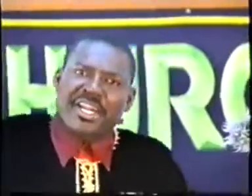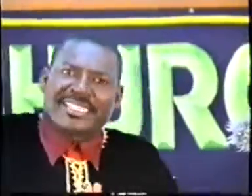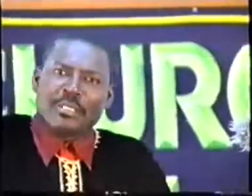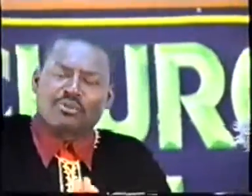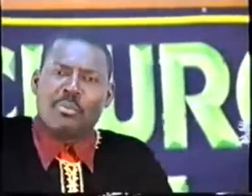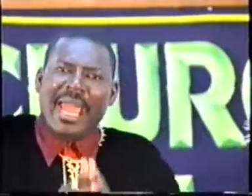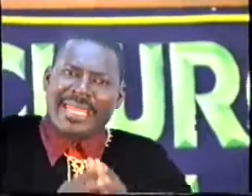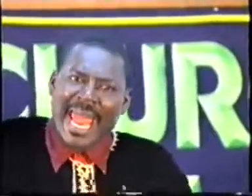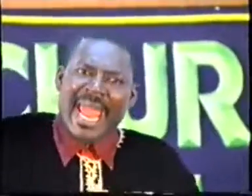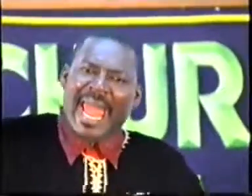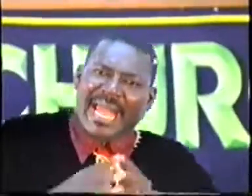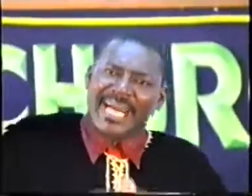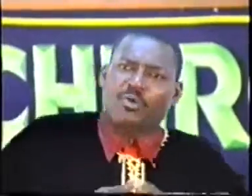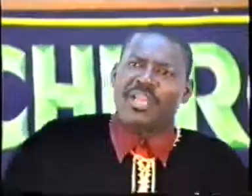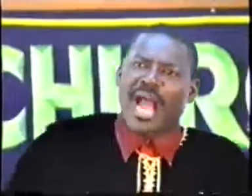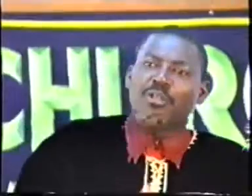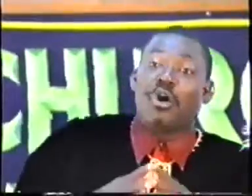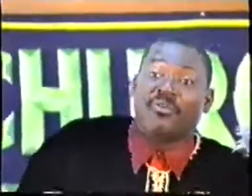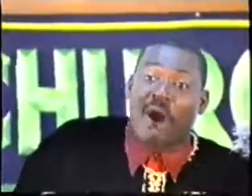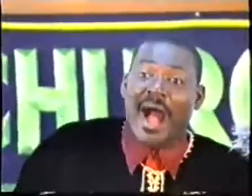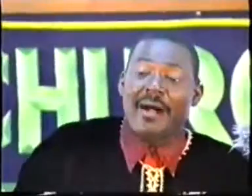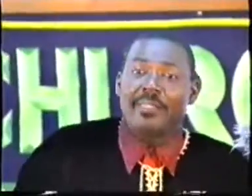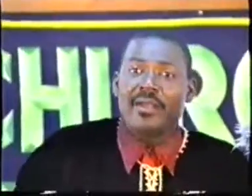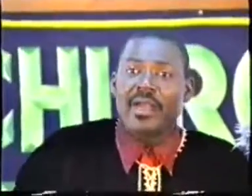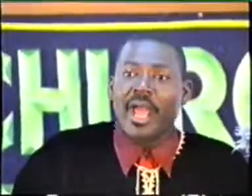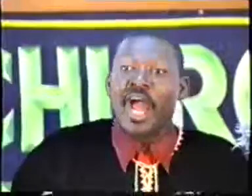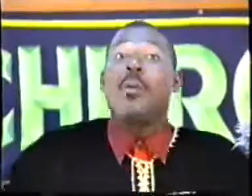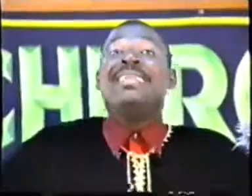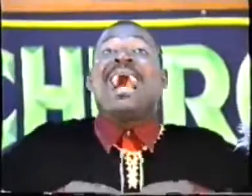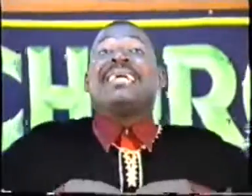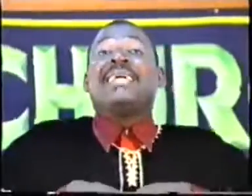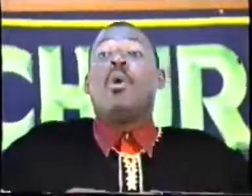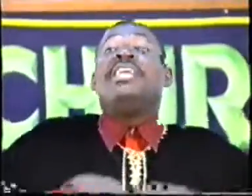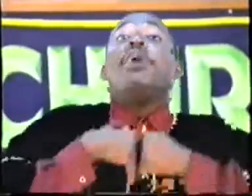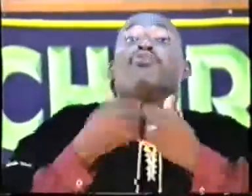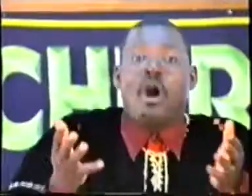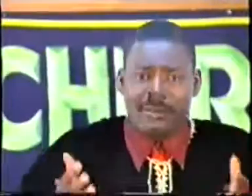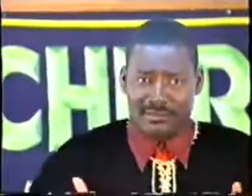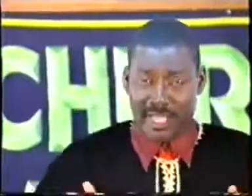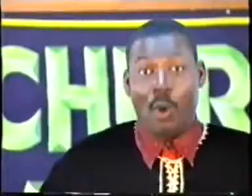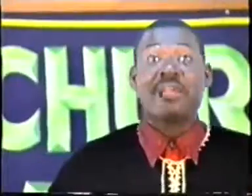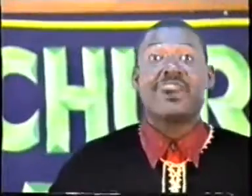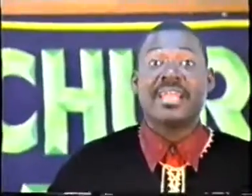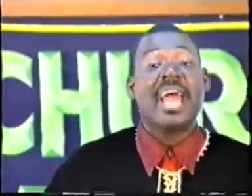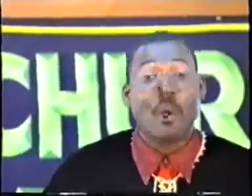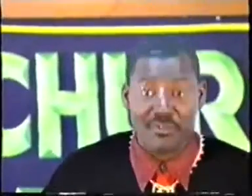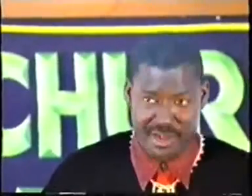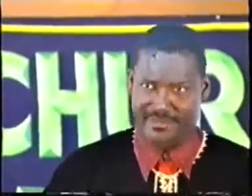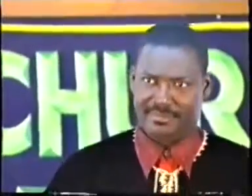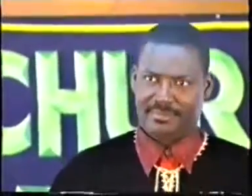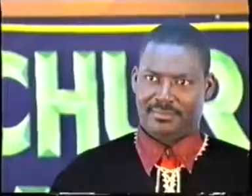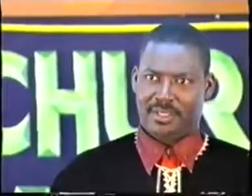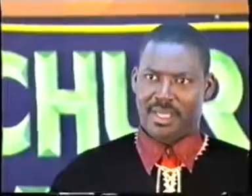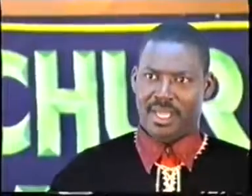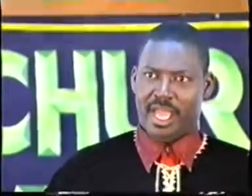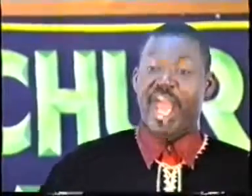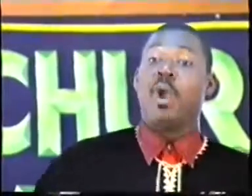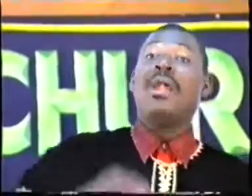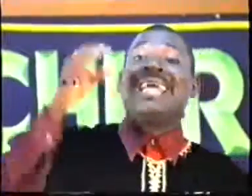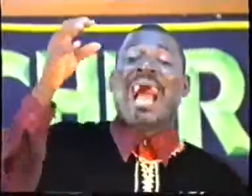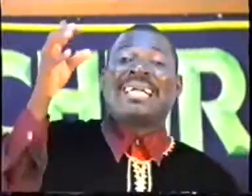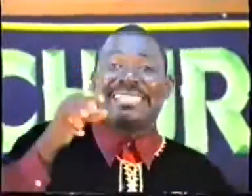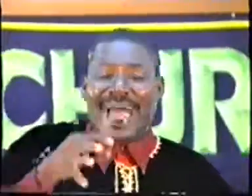wura Christian sumo ene e kaso ye asofo a e woni ankasa won yie yo e ho adwen e na wodwen